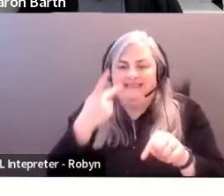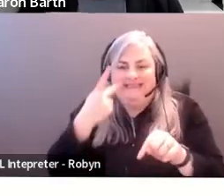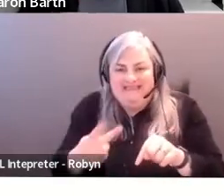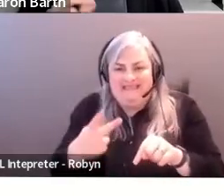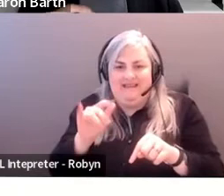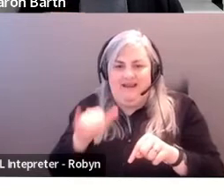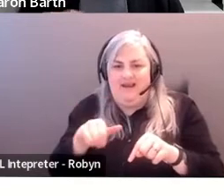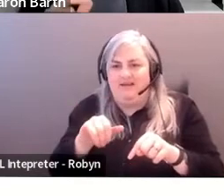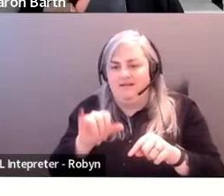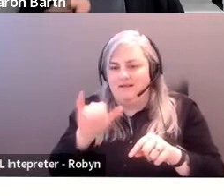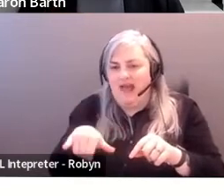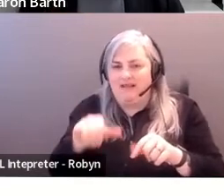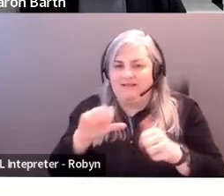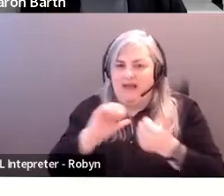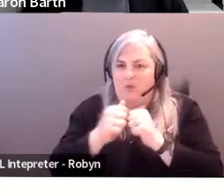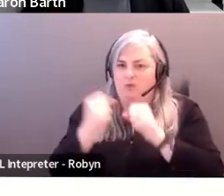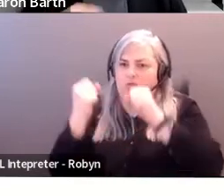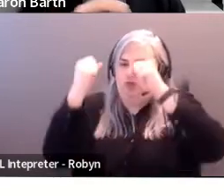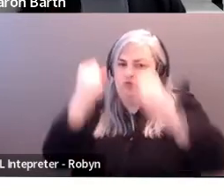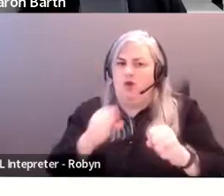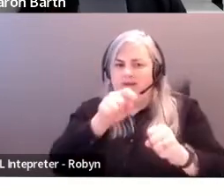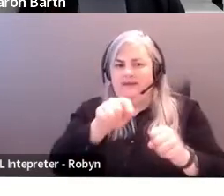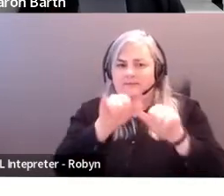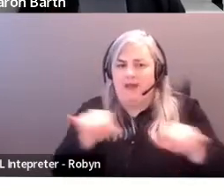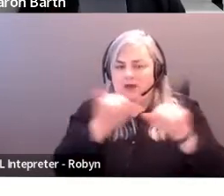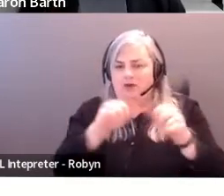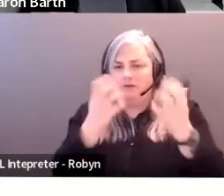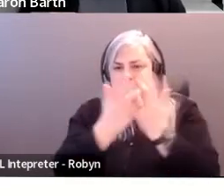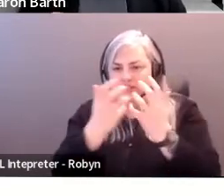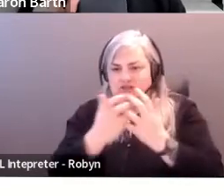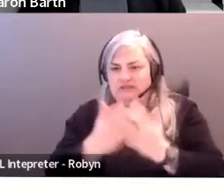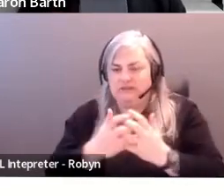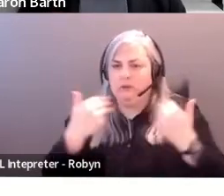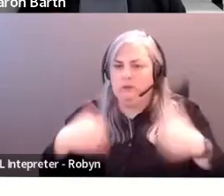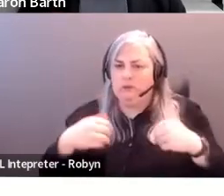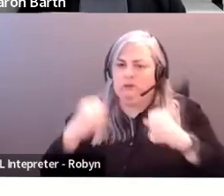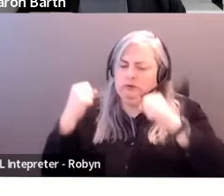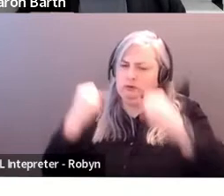way. So that's how strong this pattern matching